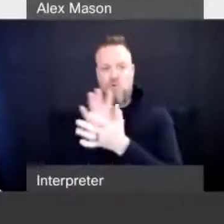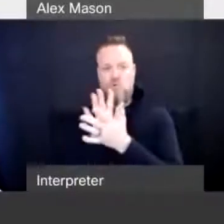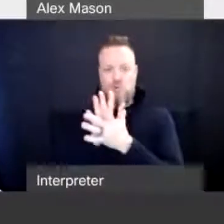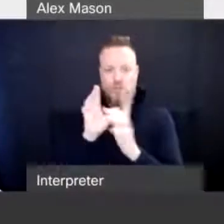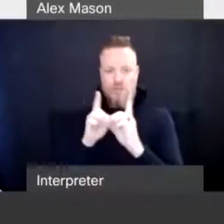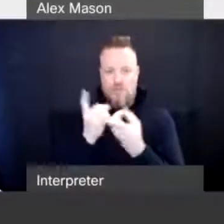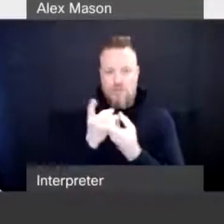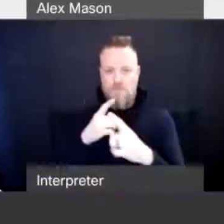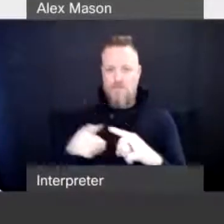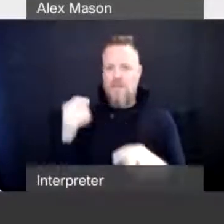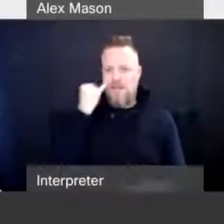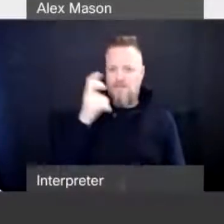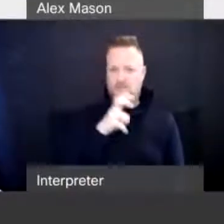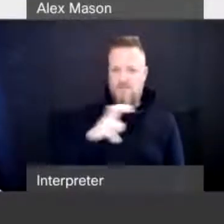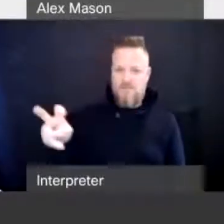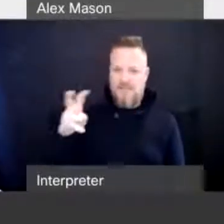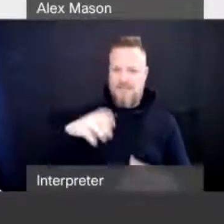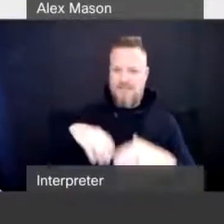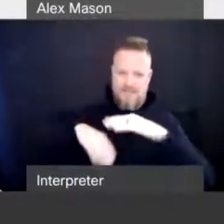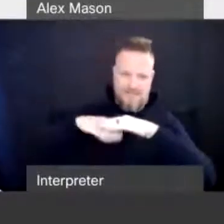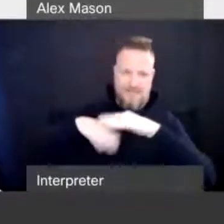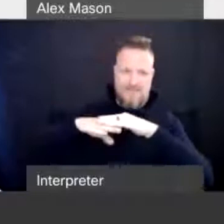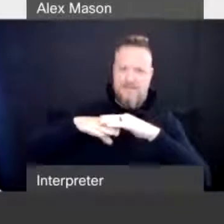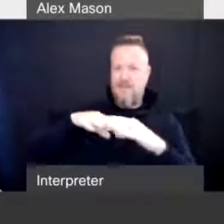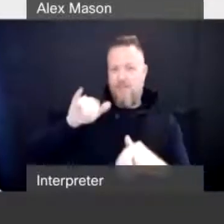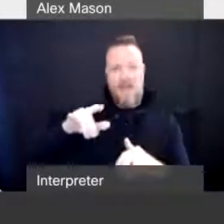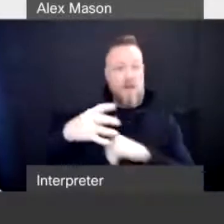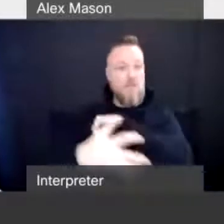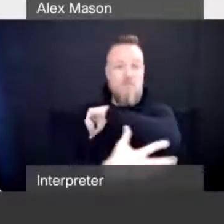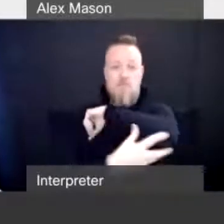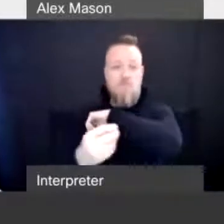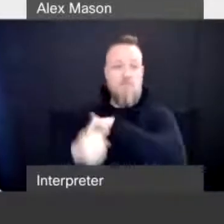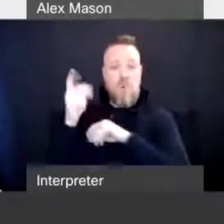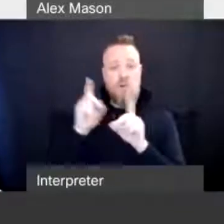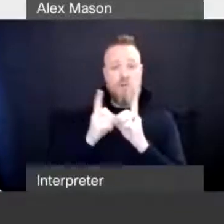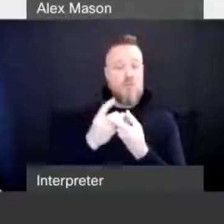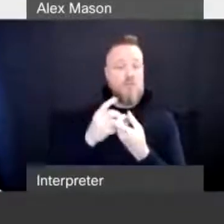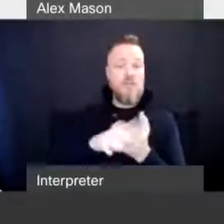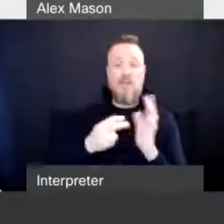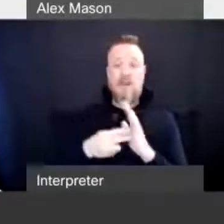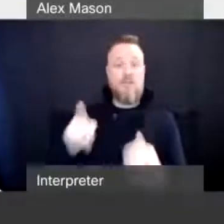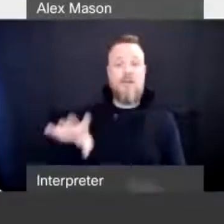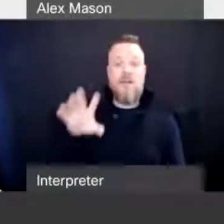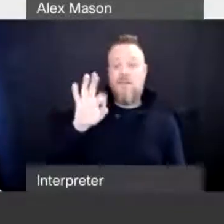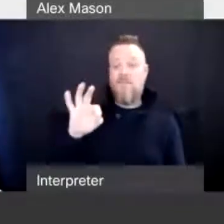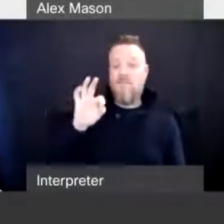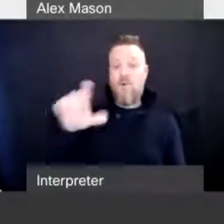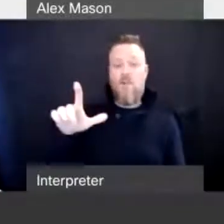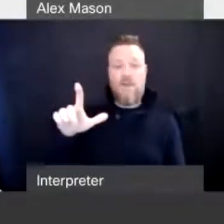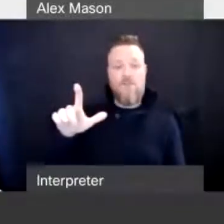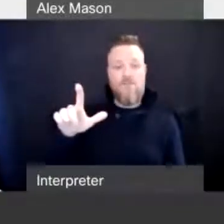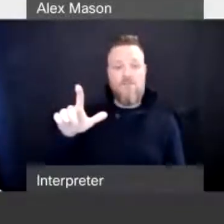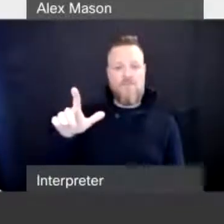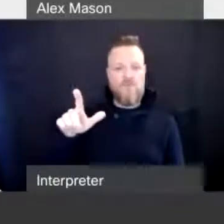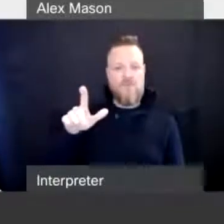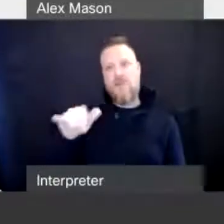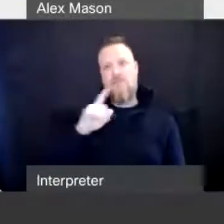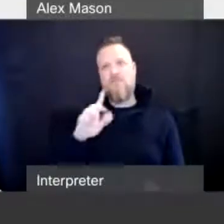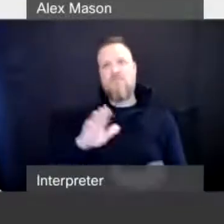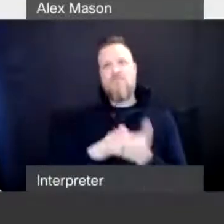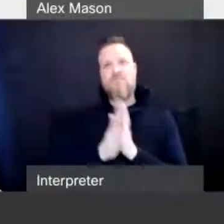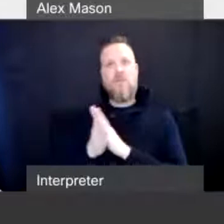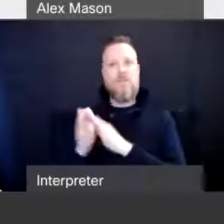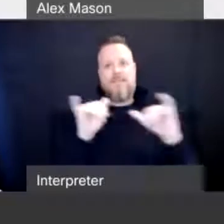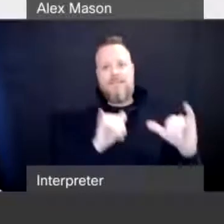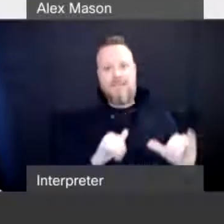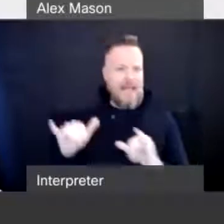switched it and said we're going to cap the poorest district, that made Fort Leavenworth kind of the standard for which all